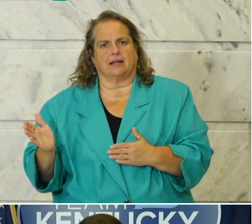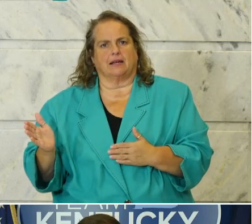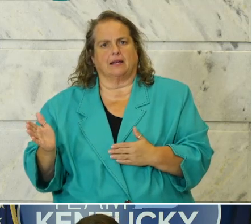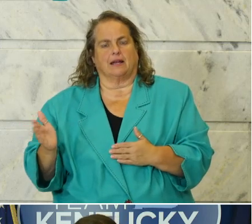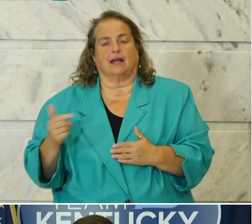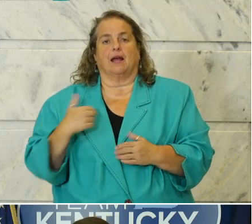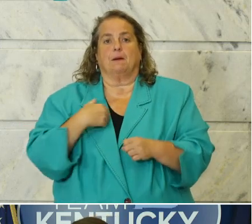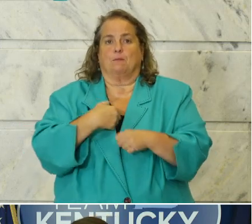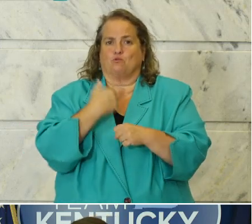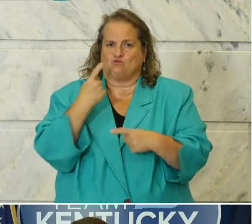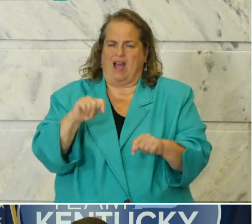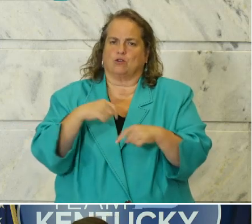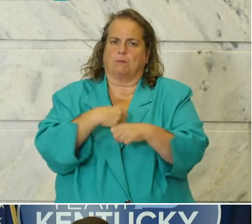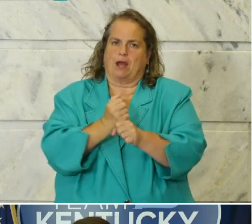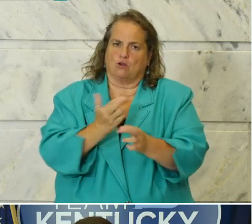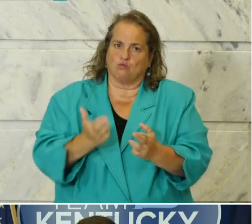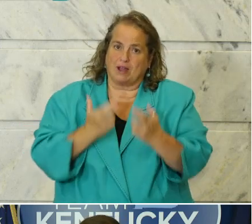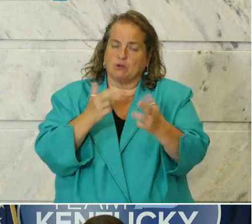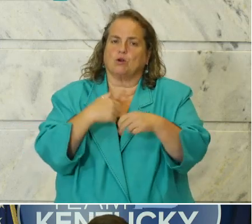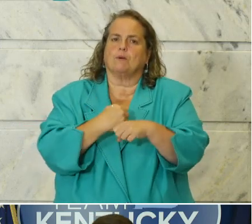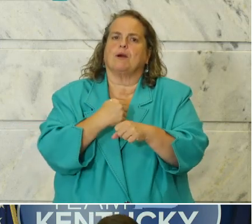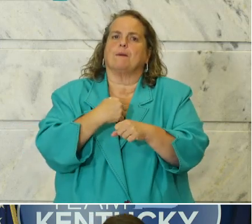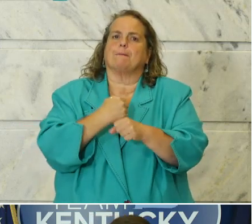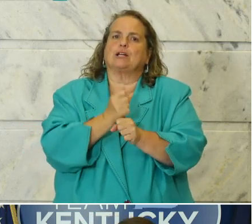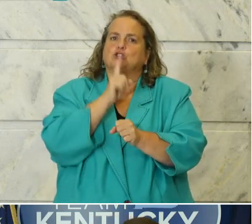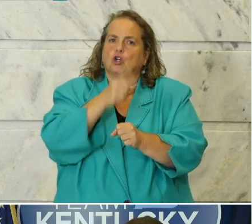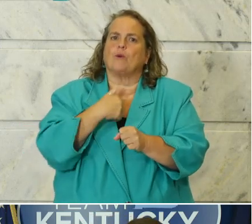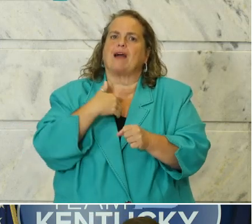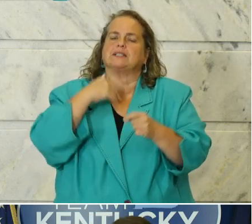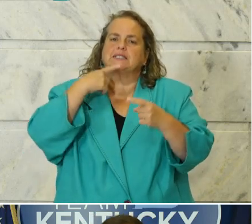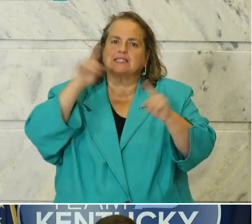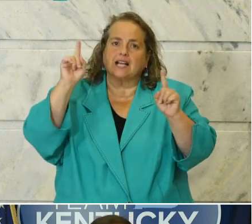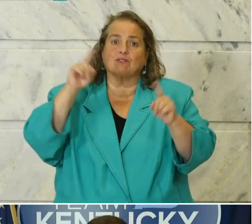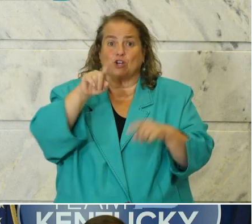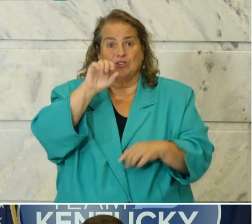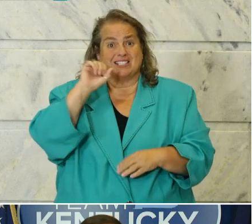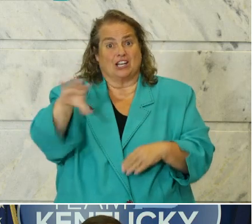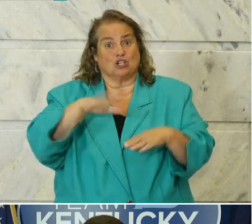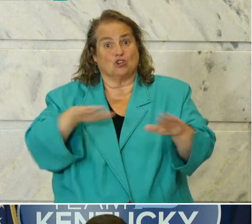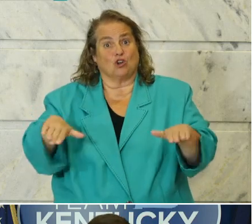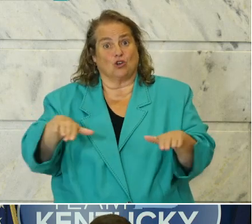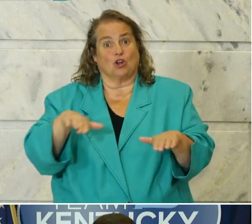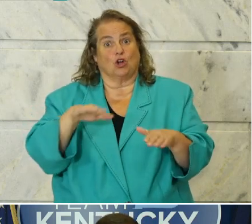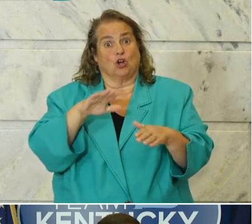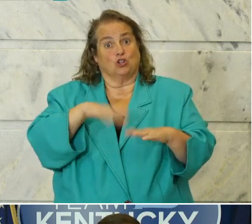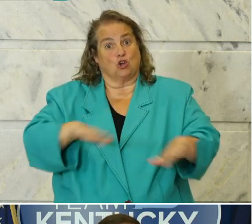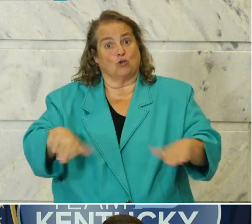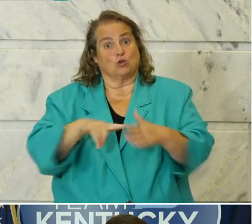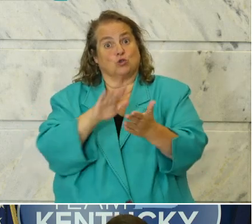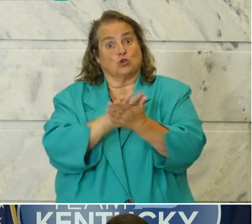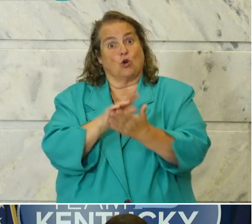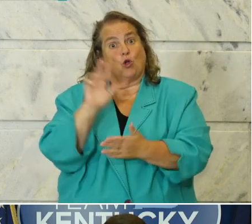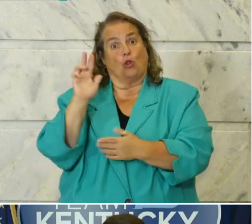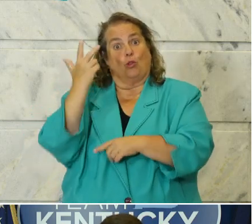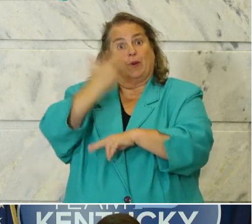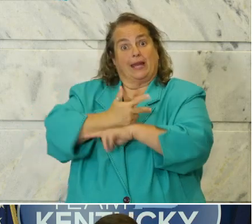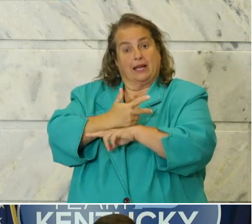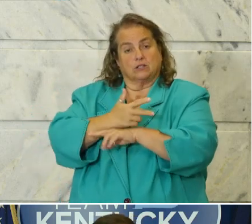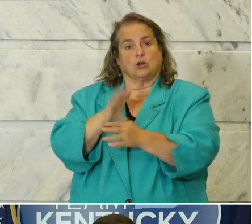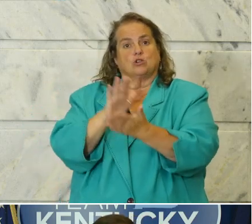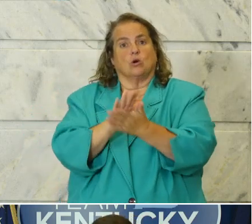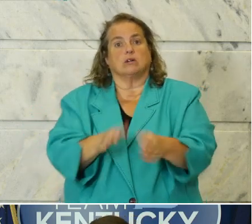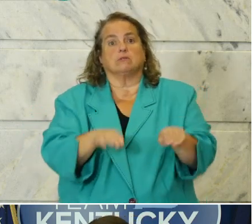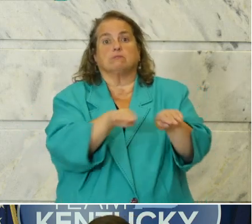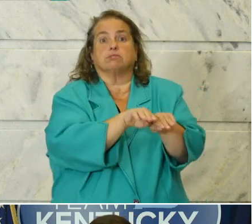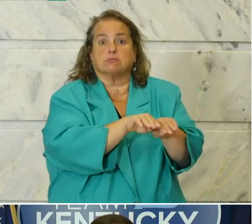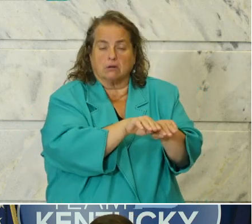chance of success. That you don't send your kids to school for 3 days, school shuts down, it takes another week and a half to get